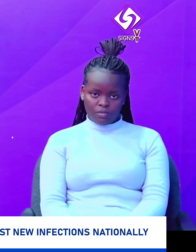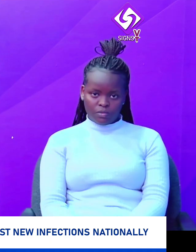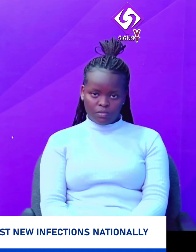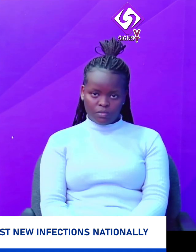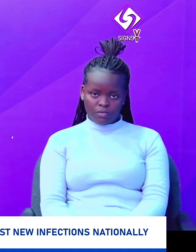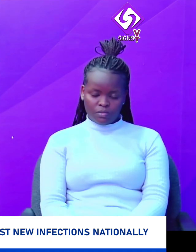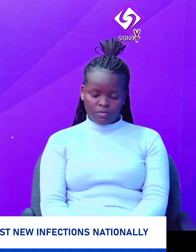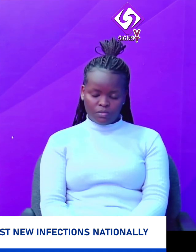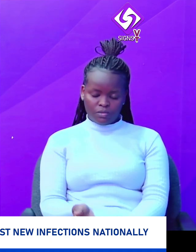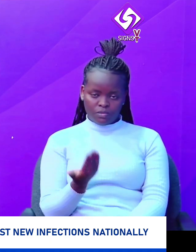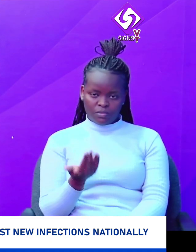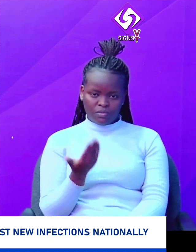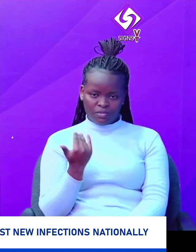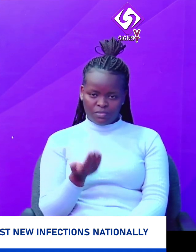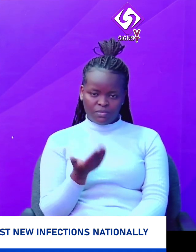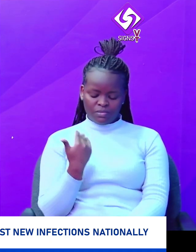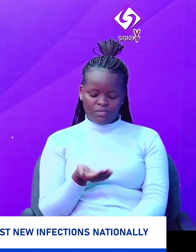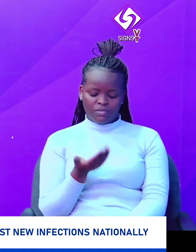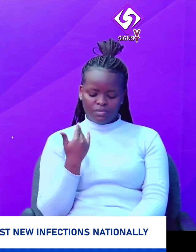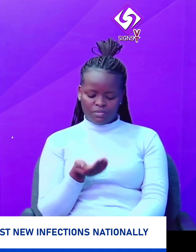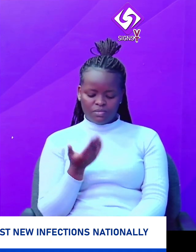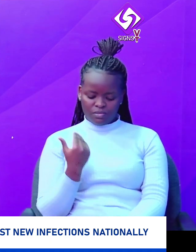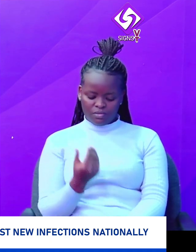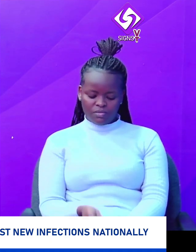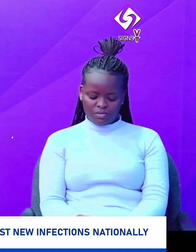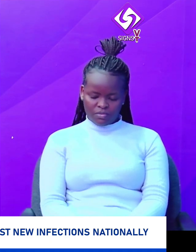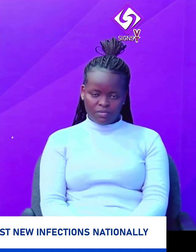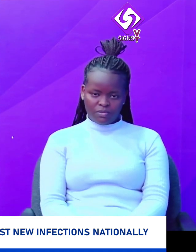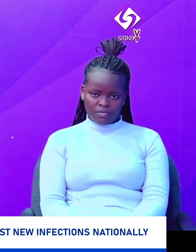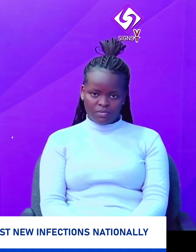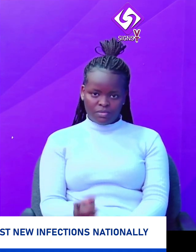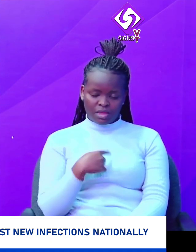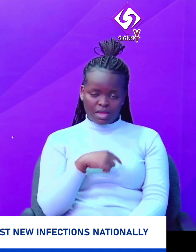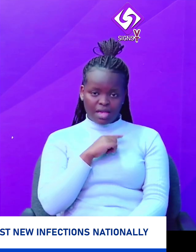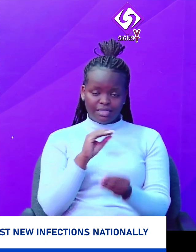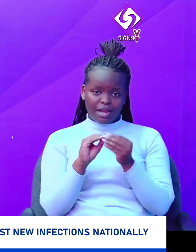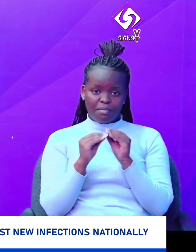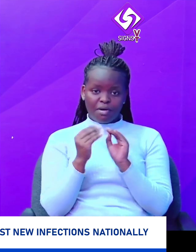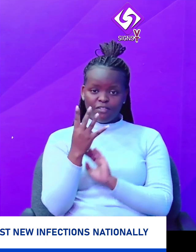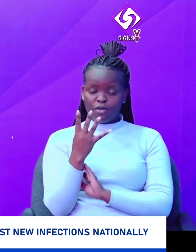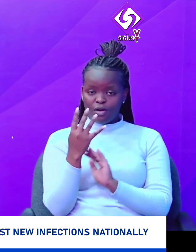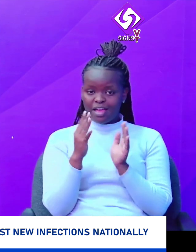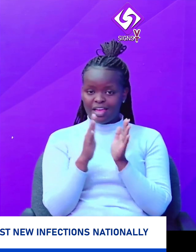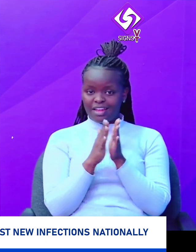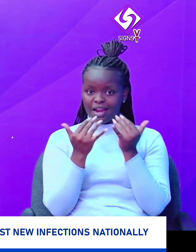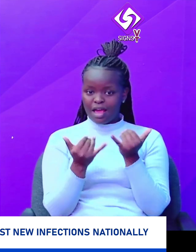We are ranked number 4. And currently